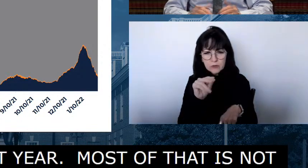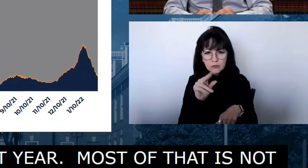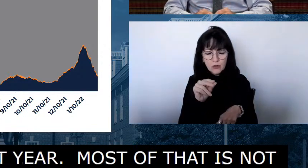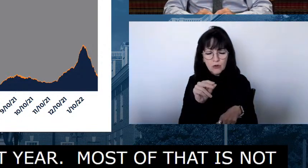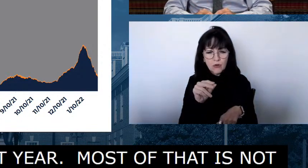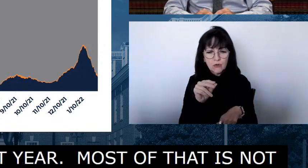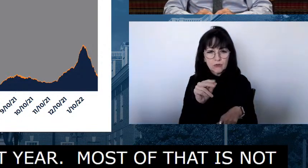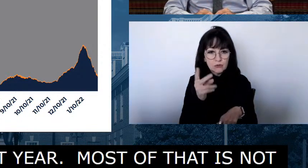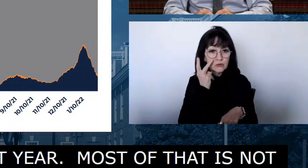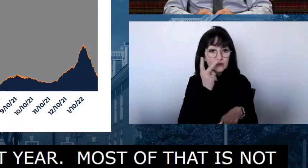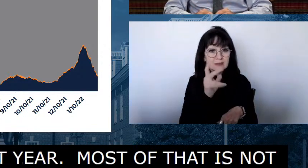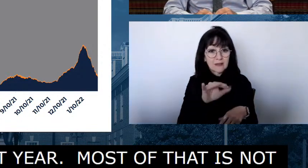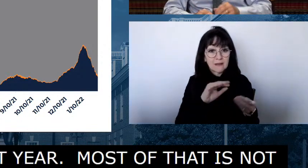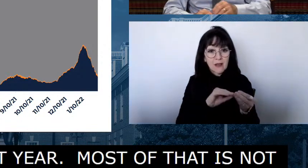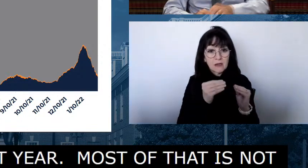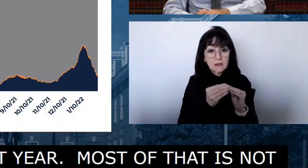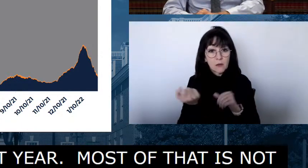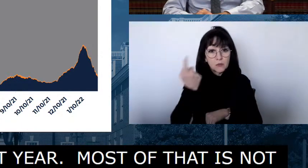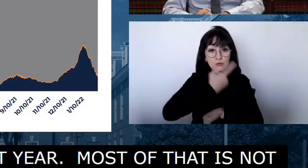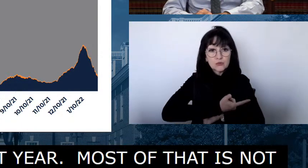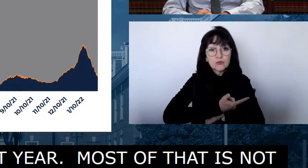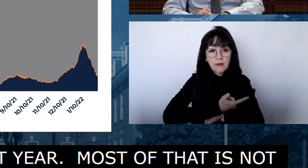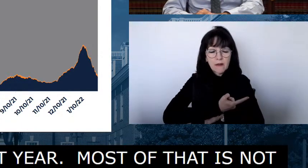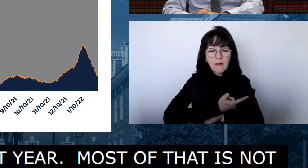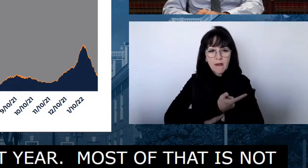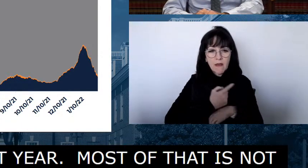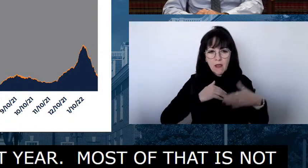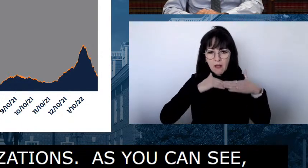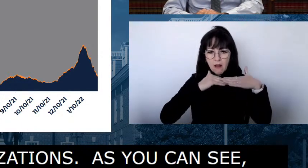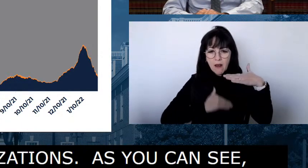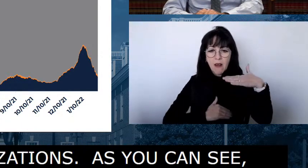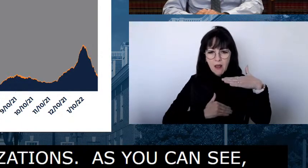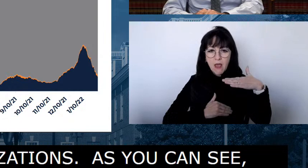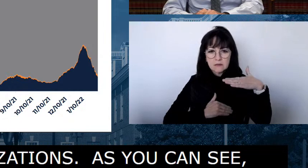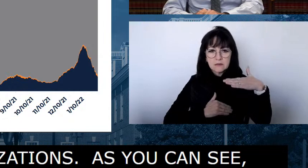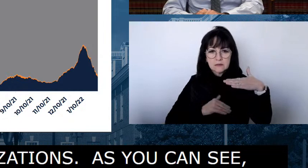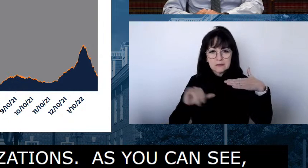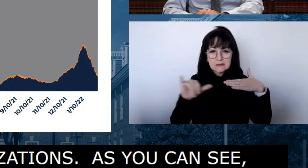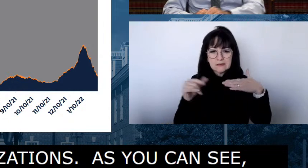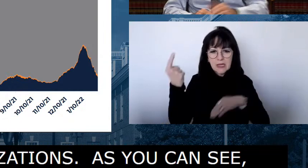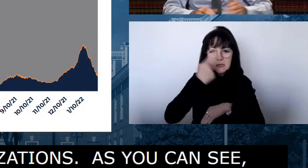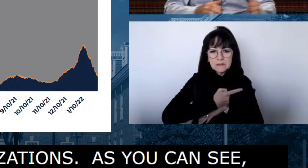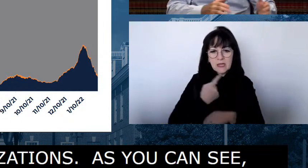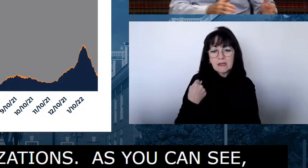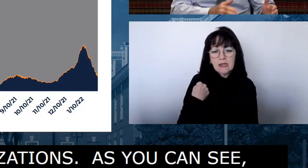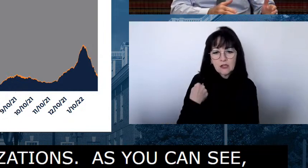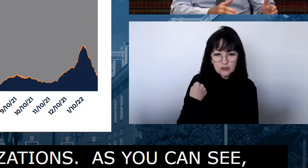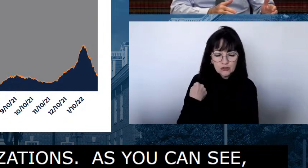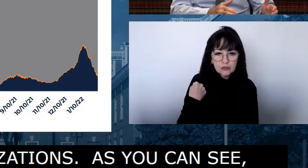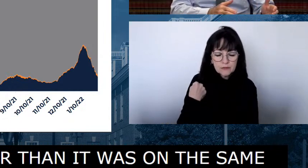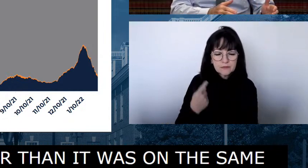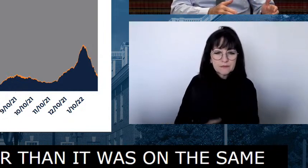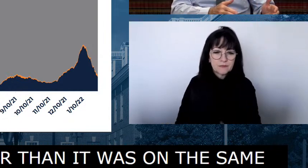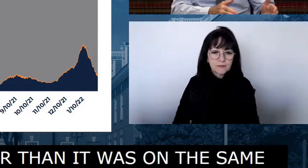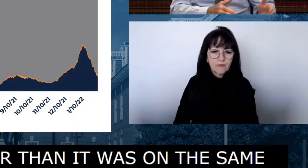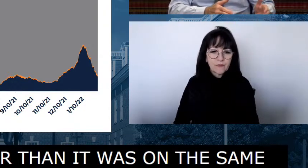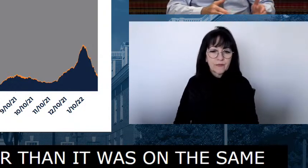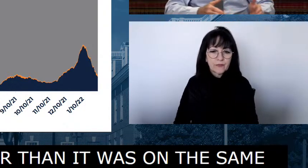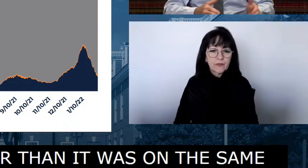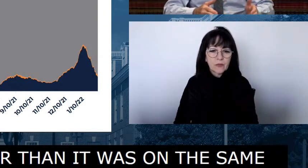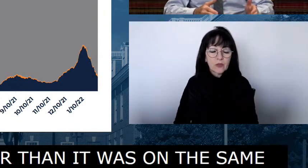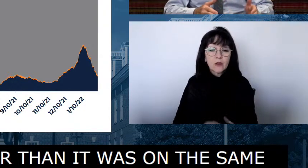today is lower than it was on the same day last year. So the long and short of it